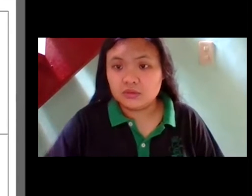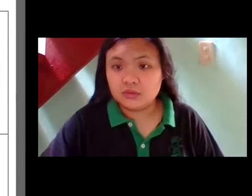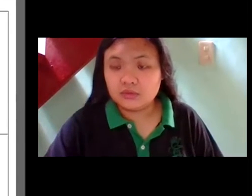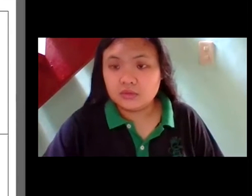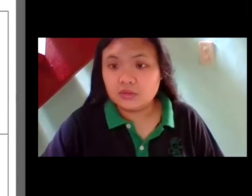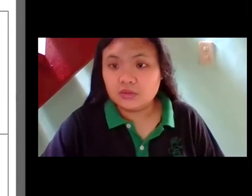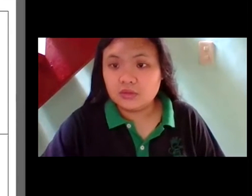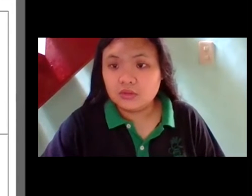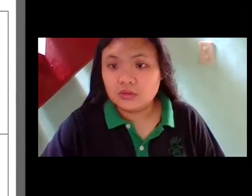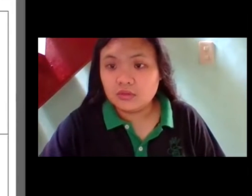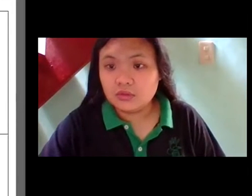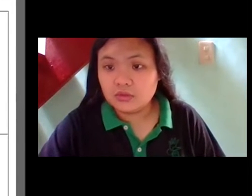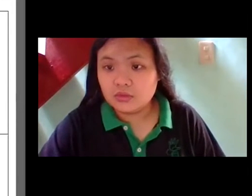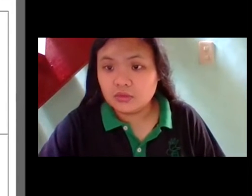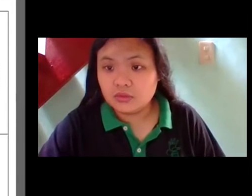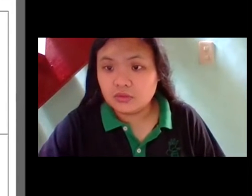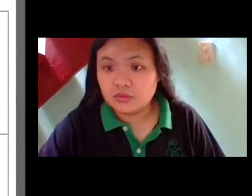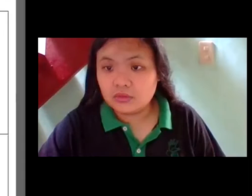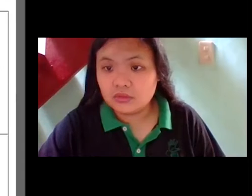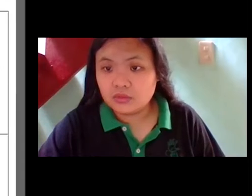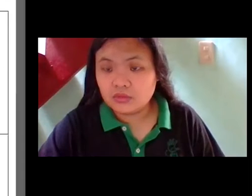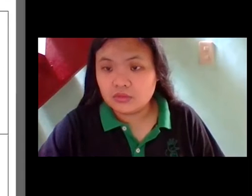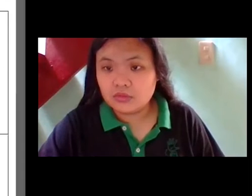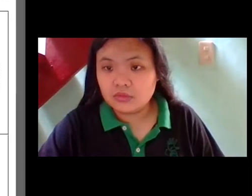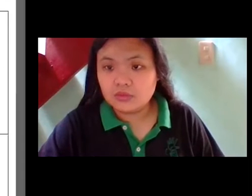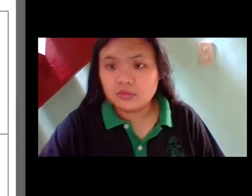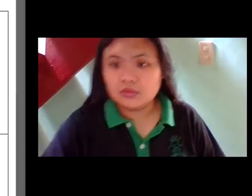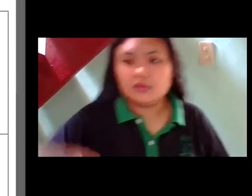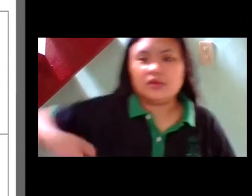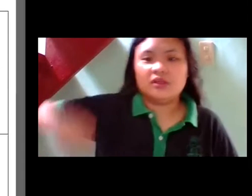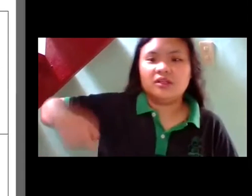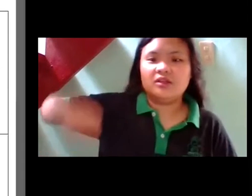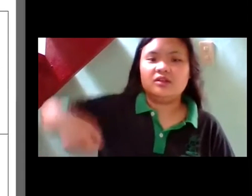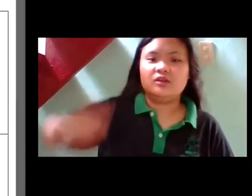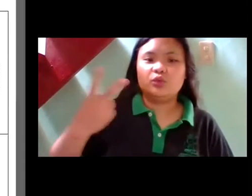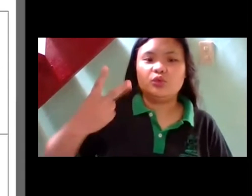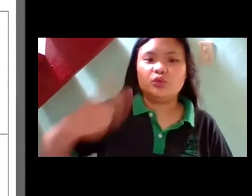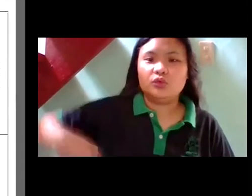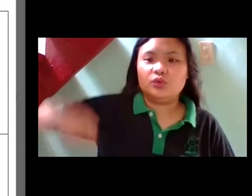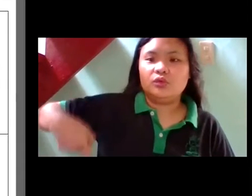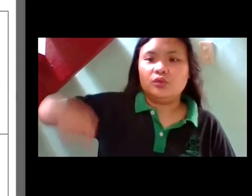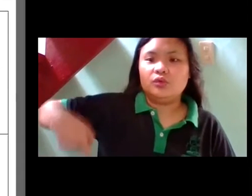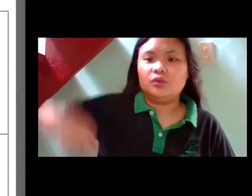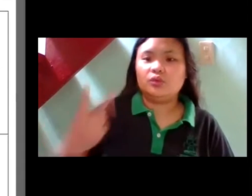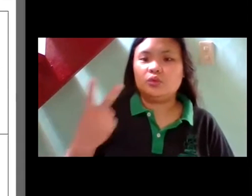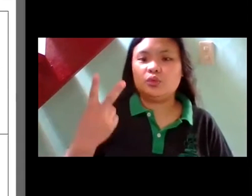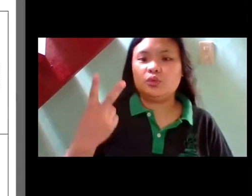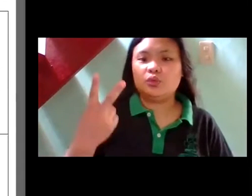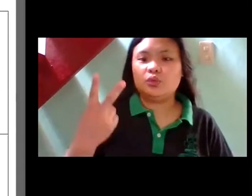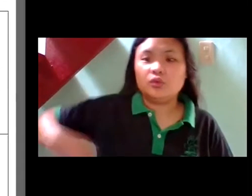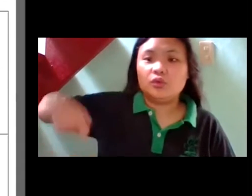Okay. The reason why I'm asking is let's go down to book, the next second line.